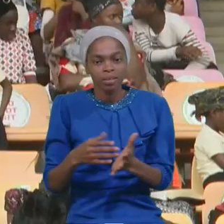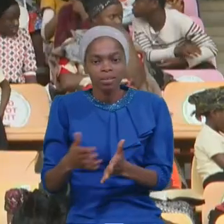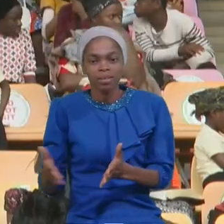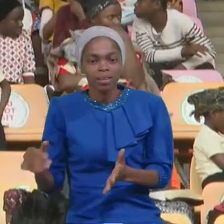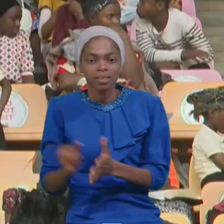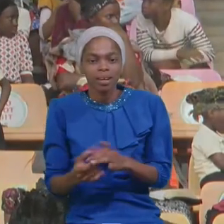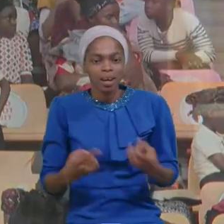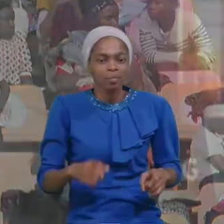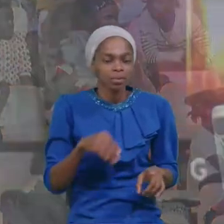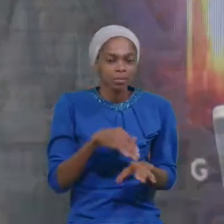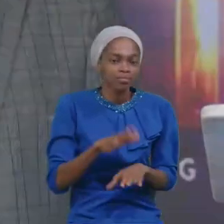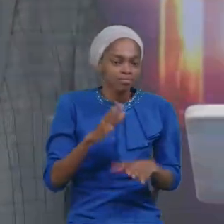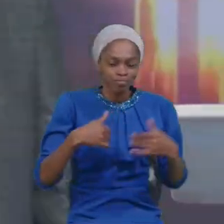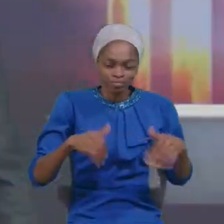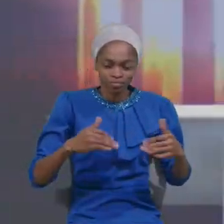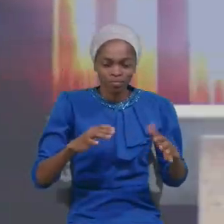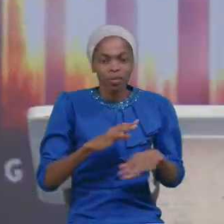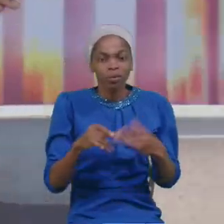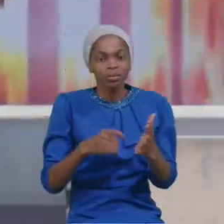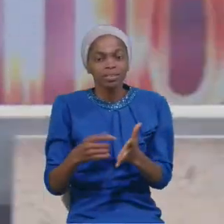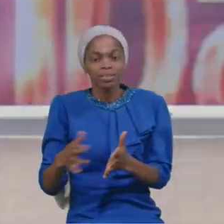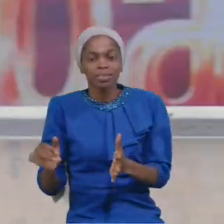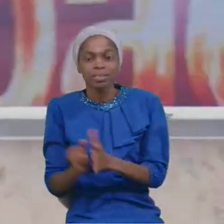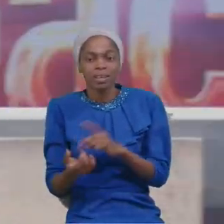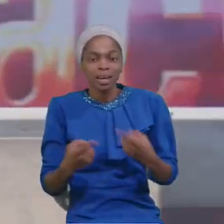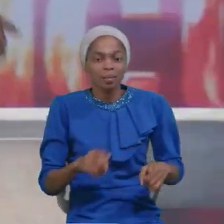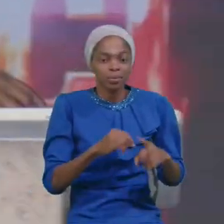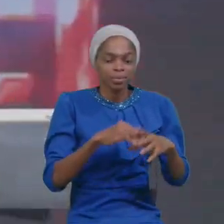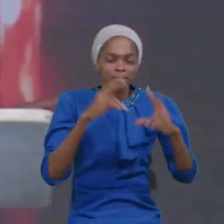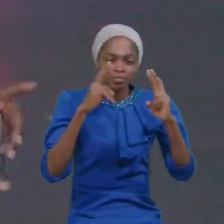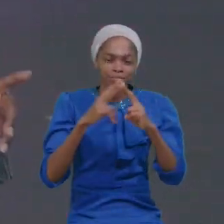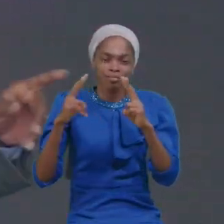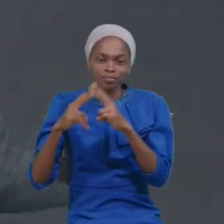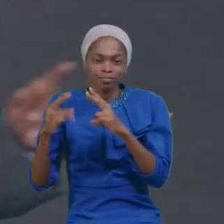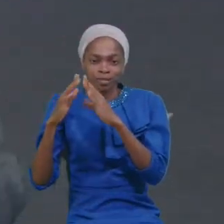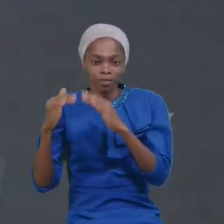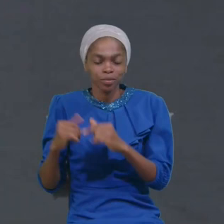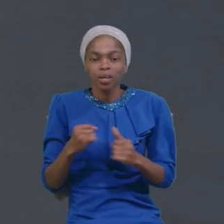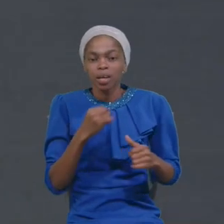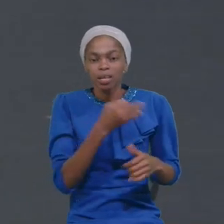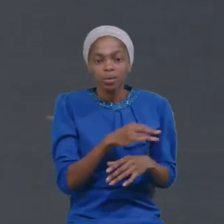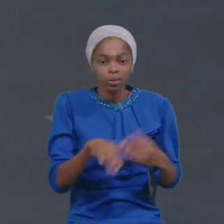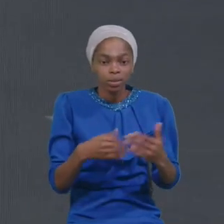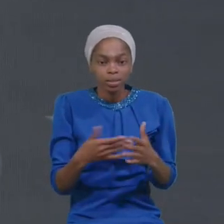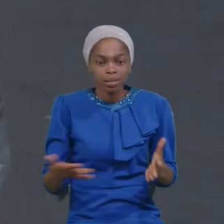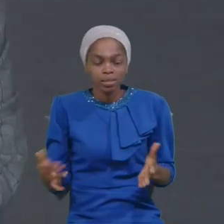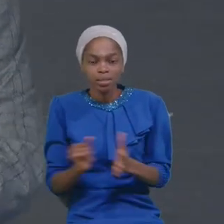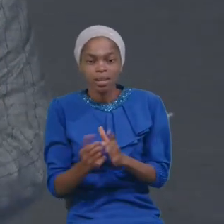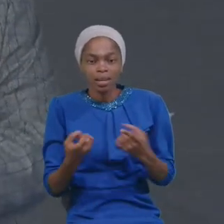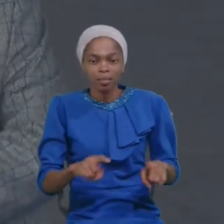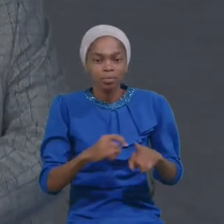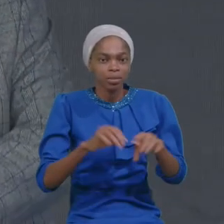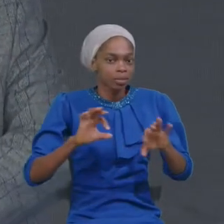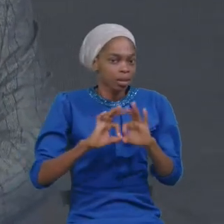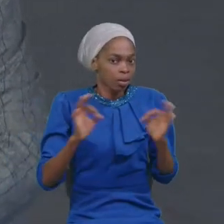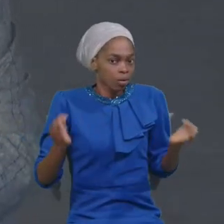our extended family, you are more than a conqueror through him